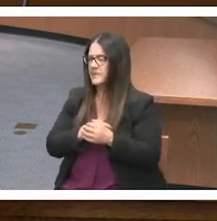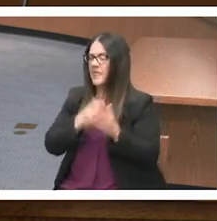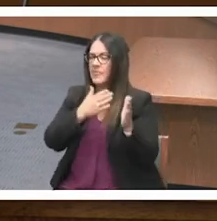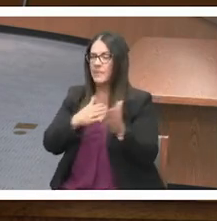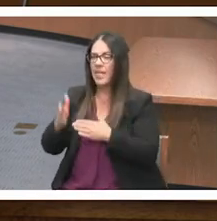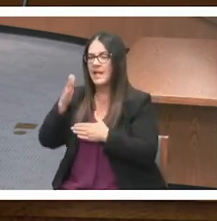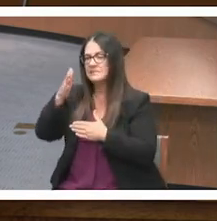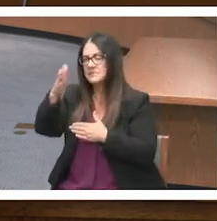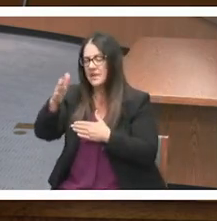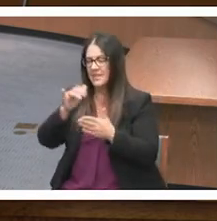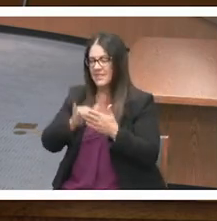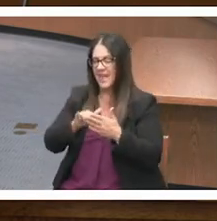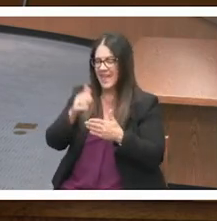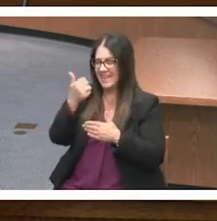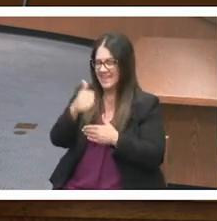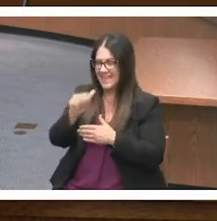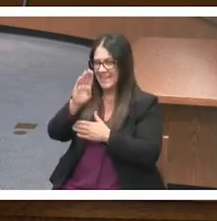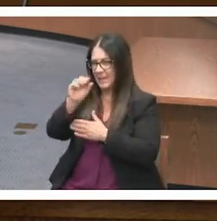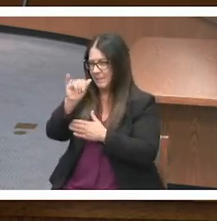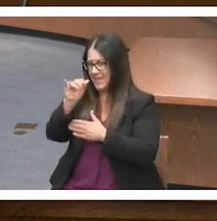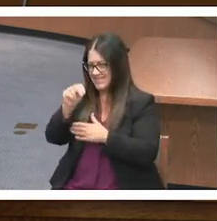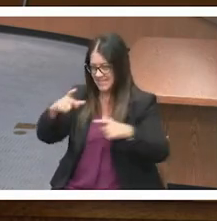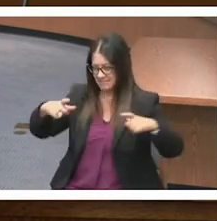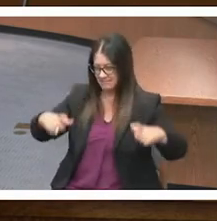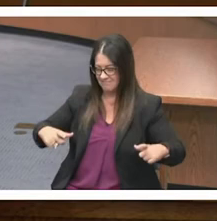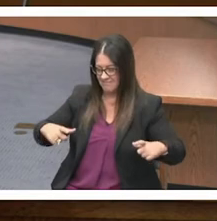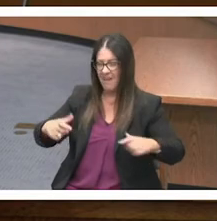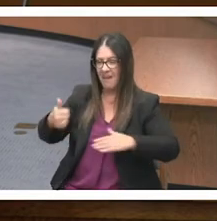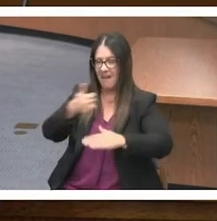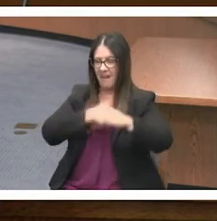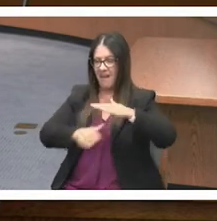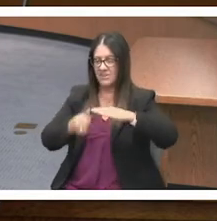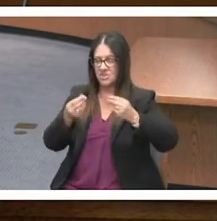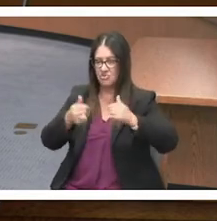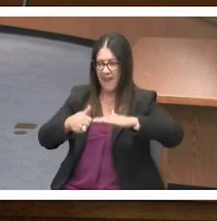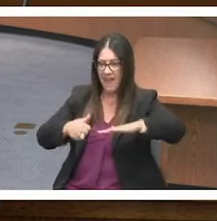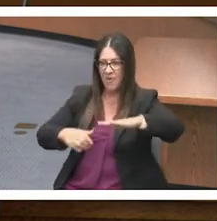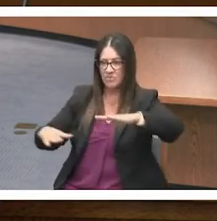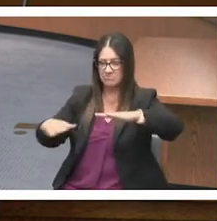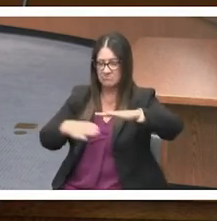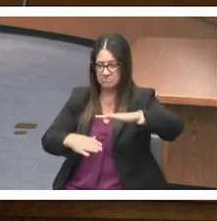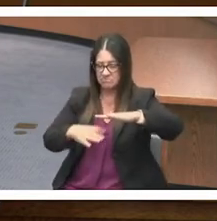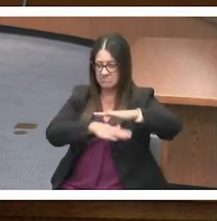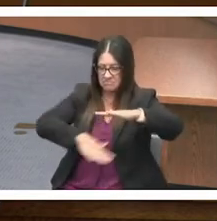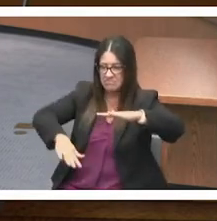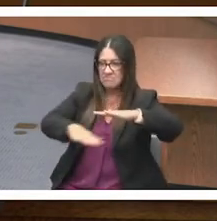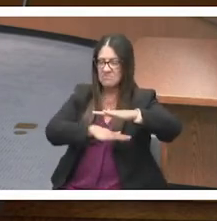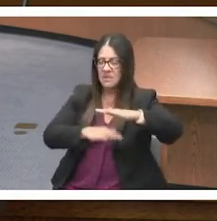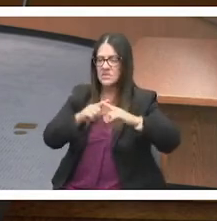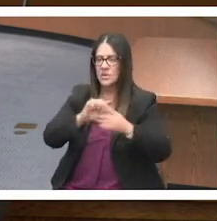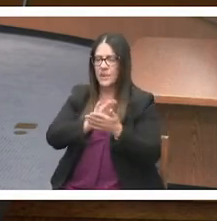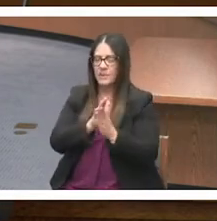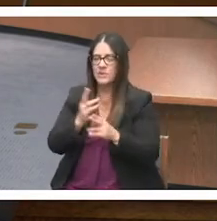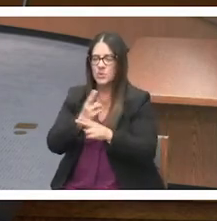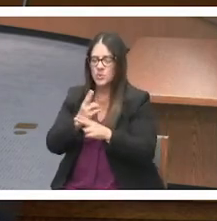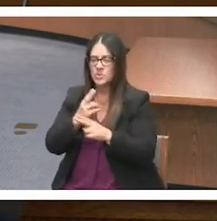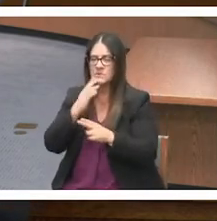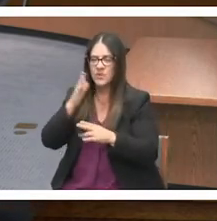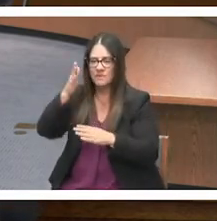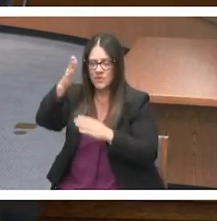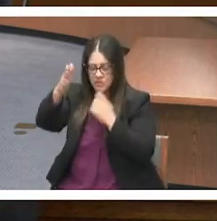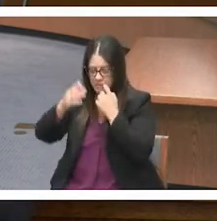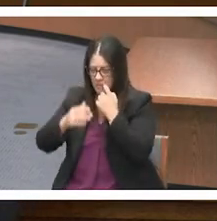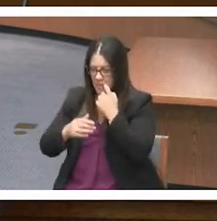of those depleted groundwater basins to come into balance was due to the Department of Water Resources. It's an interesting approach because the idea is